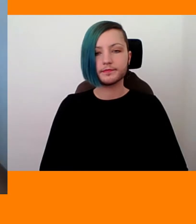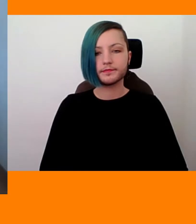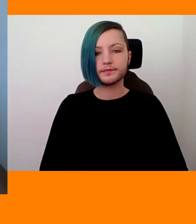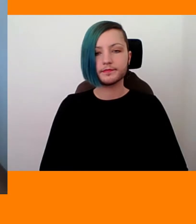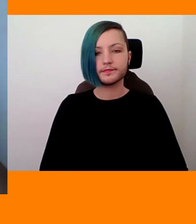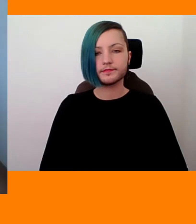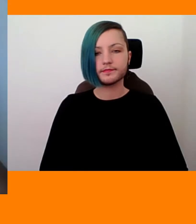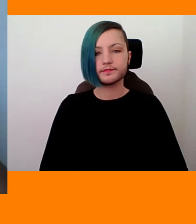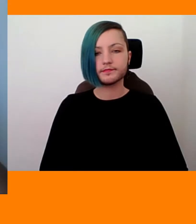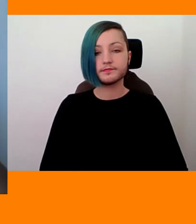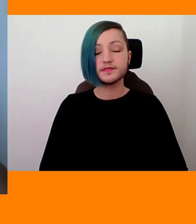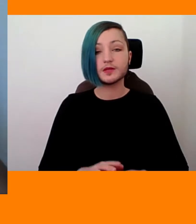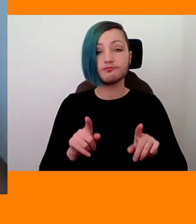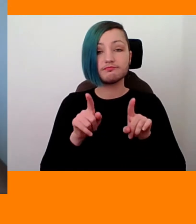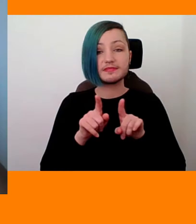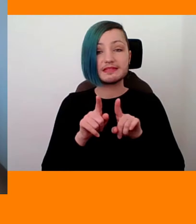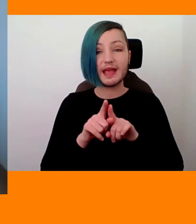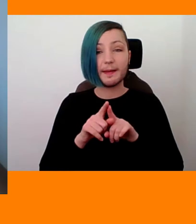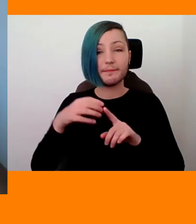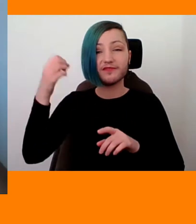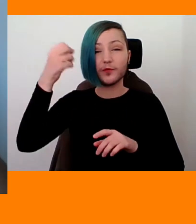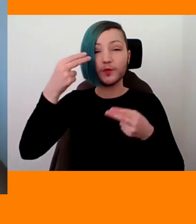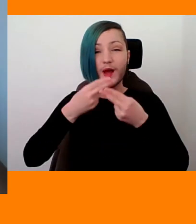And do the same where your highlights are here.